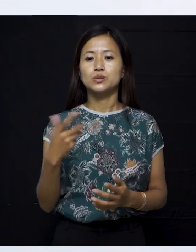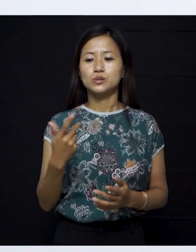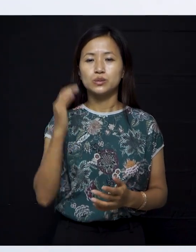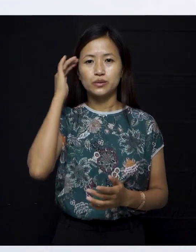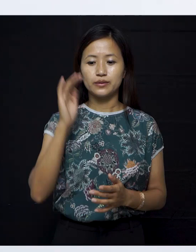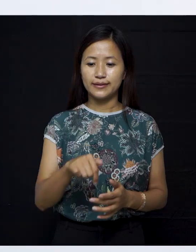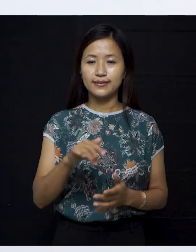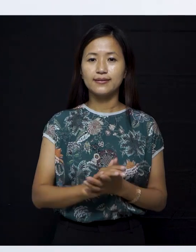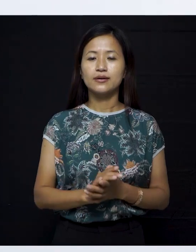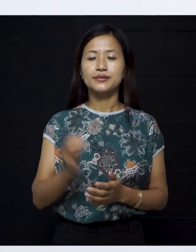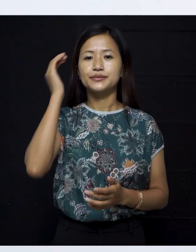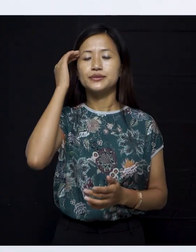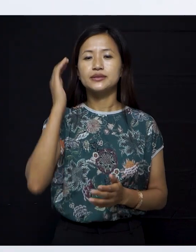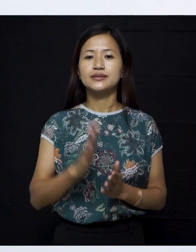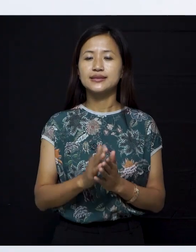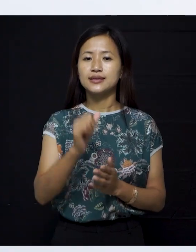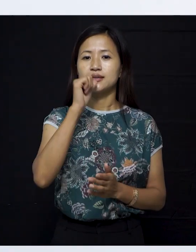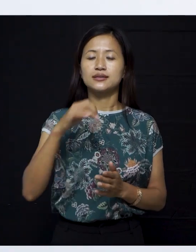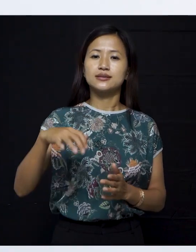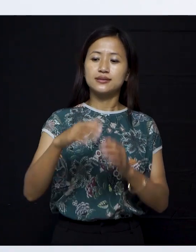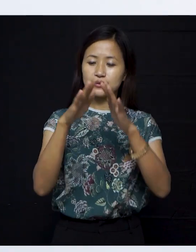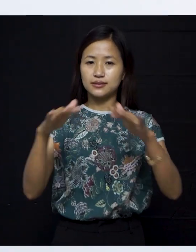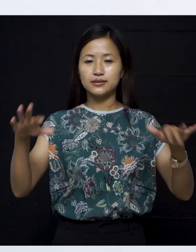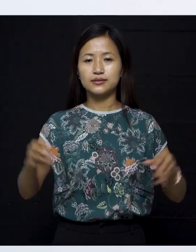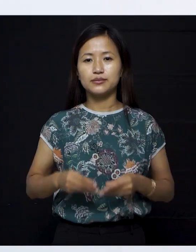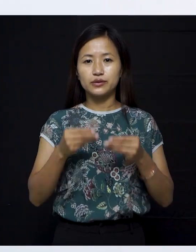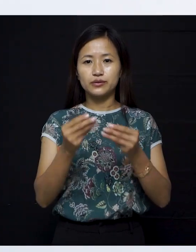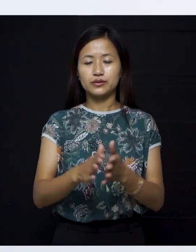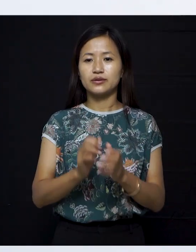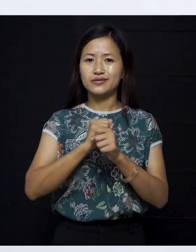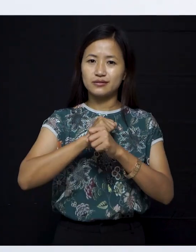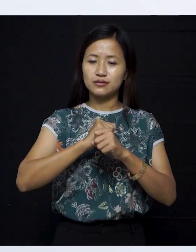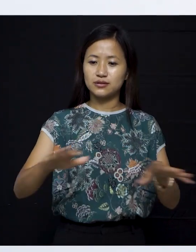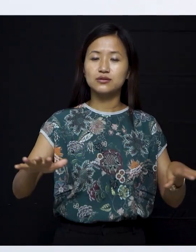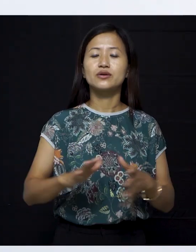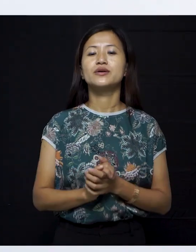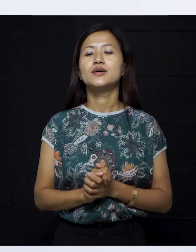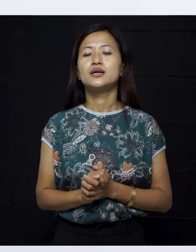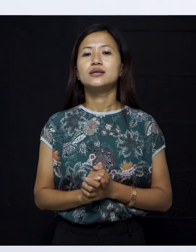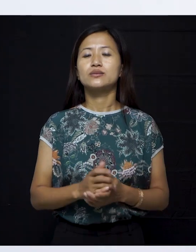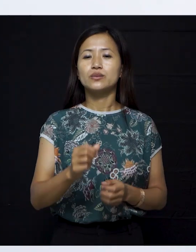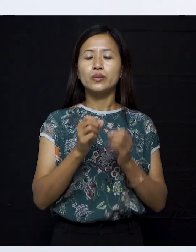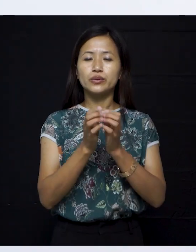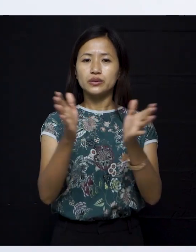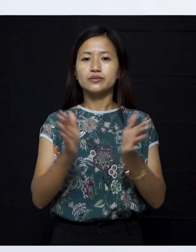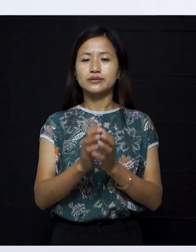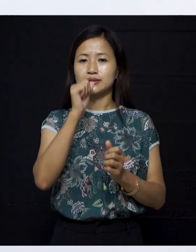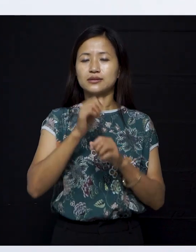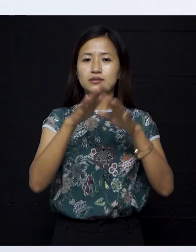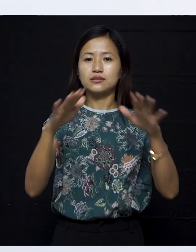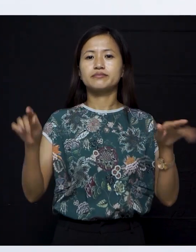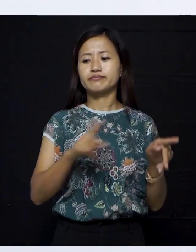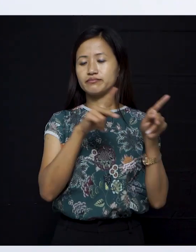is you have to know that the sea is both a provider and a destroyer. Okay, without the sea their life would